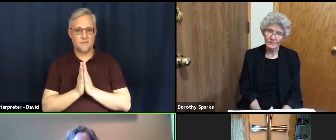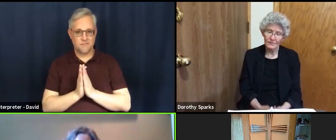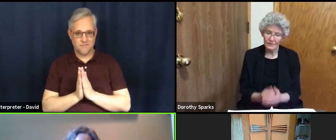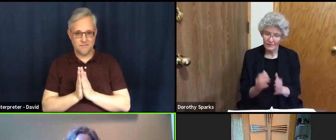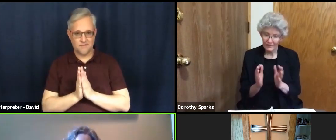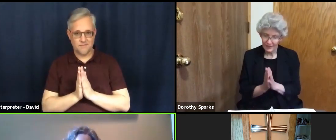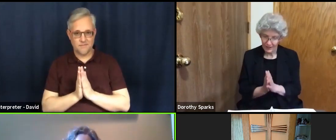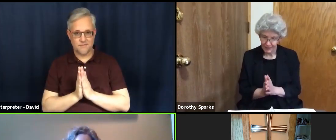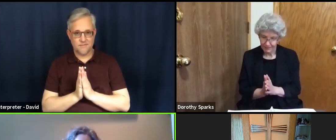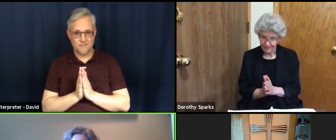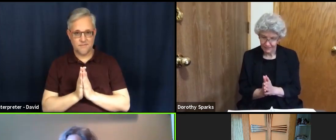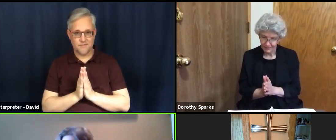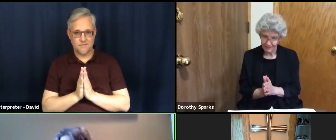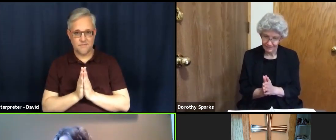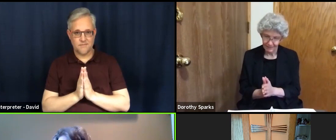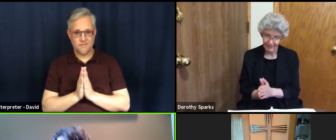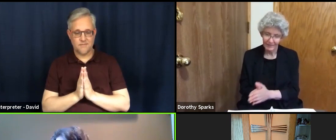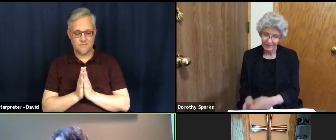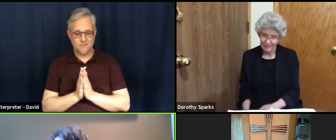Amen.